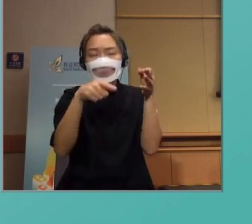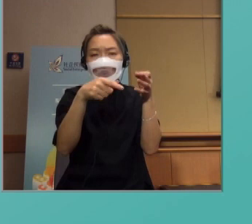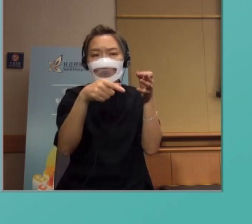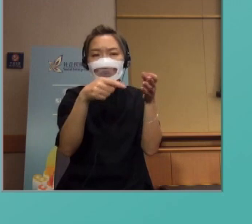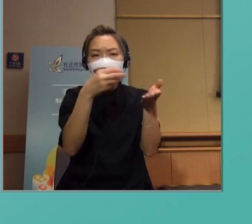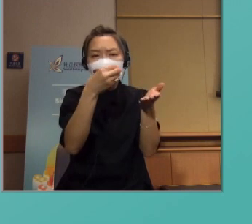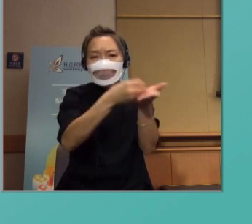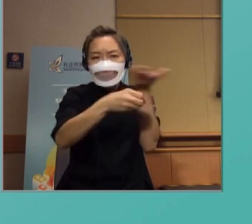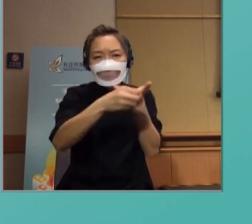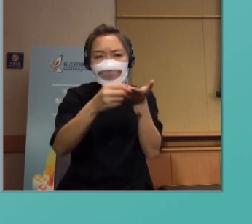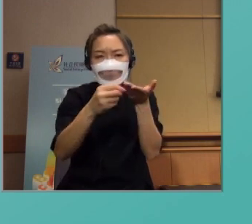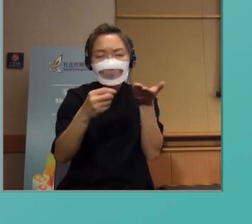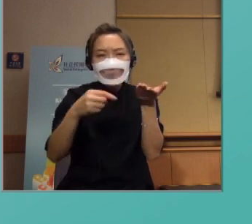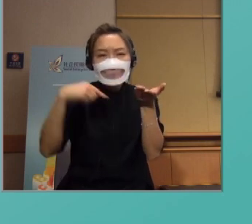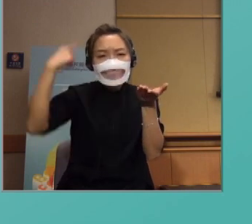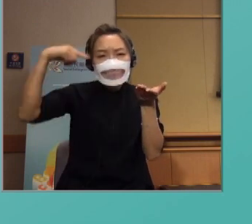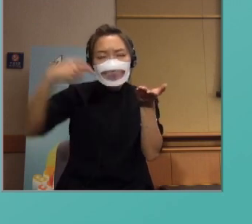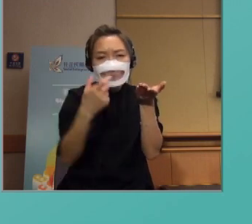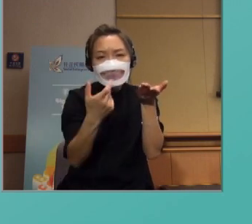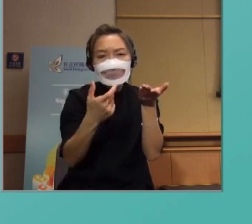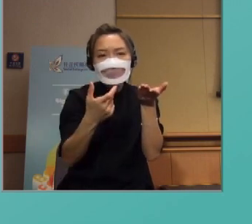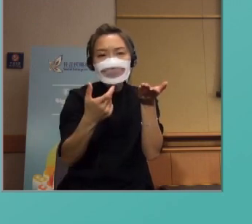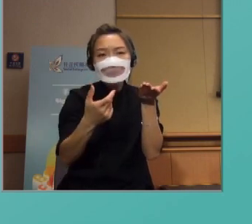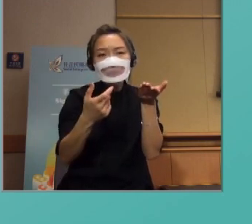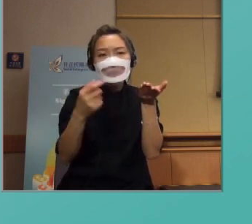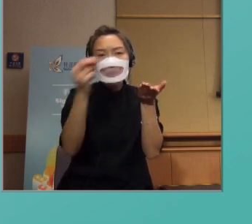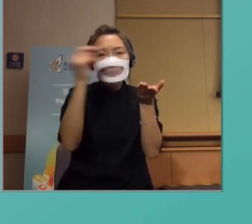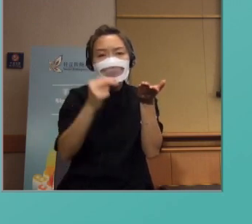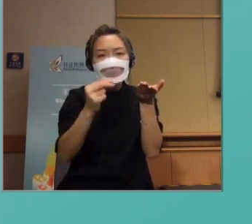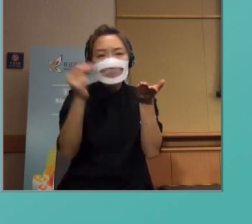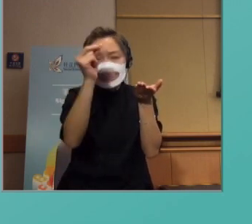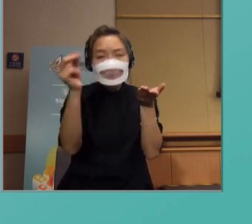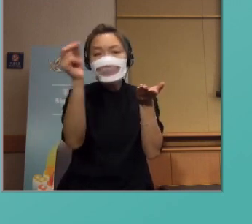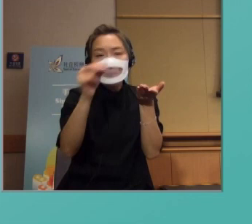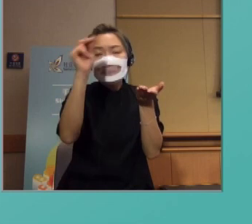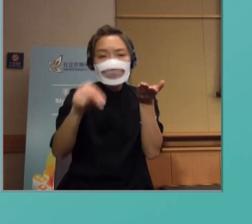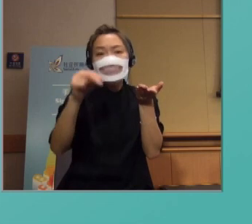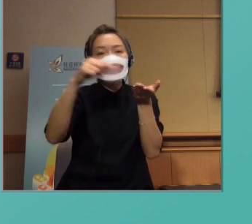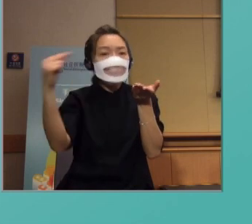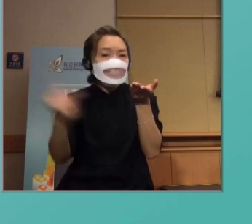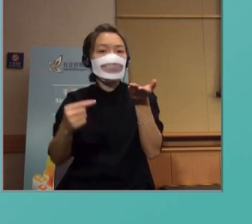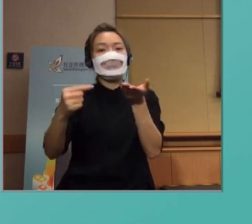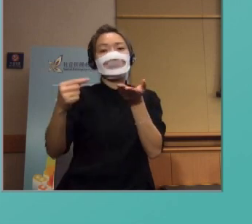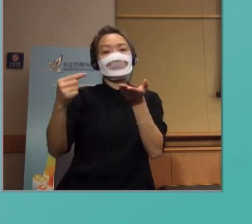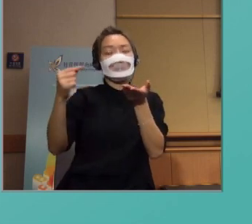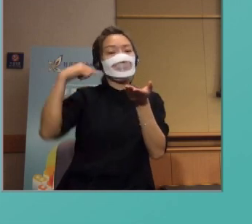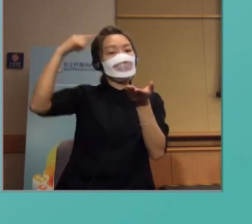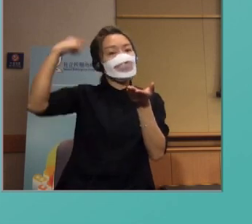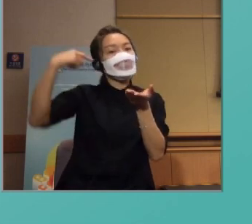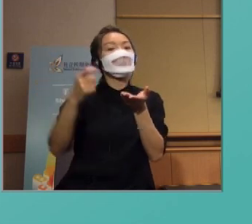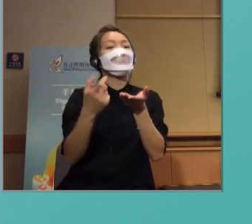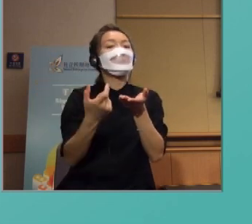record sales and NFT, and I think we could put that it was kind of near the peak of the